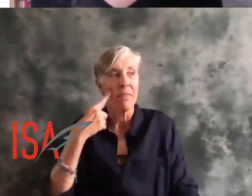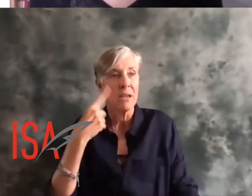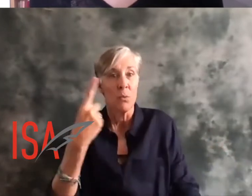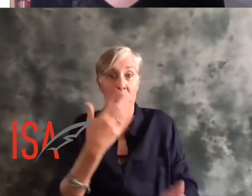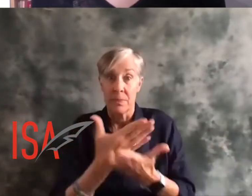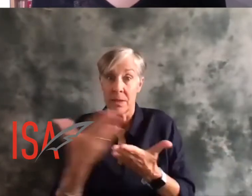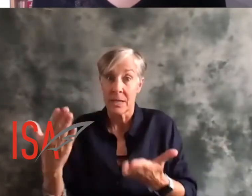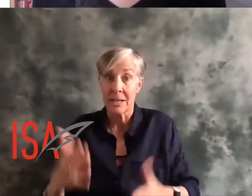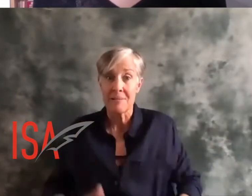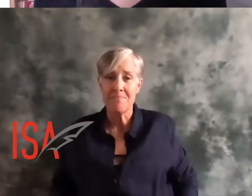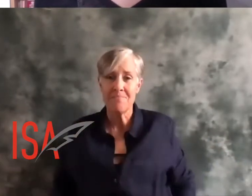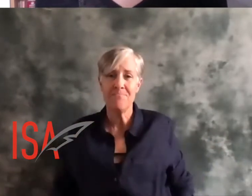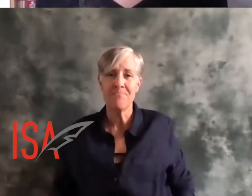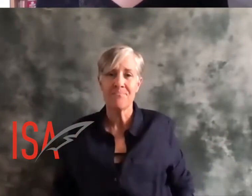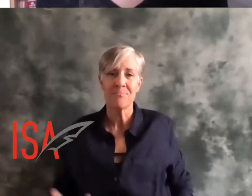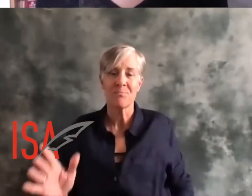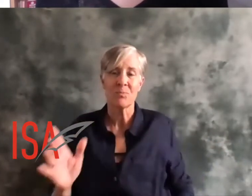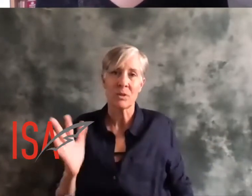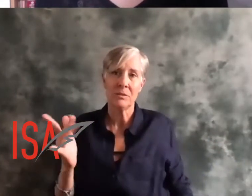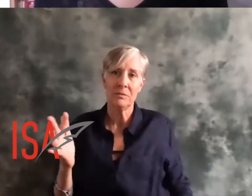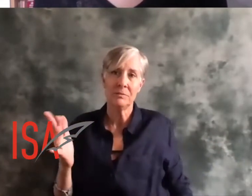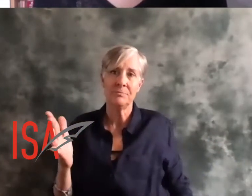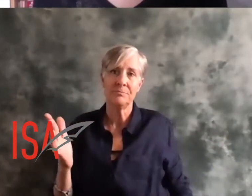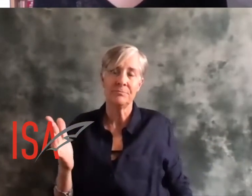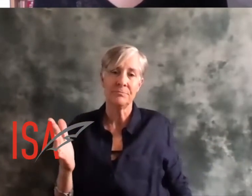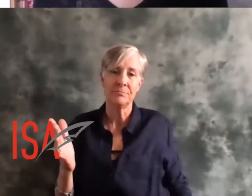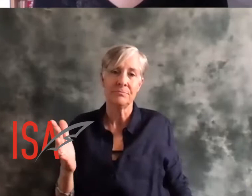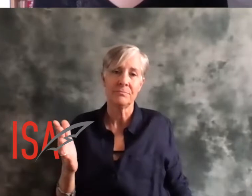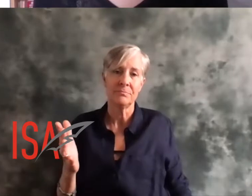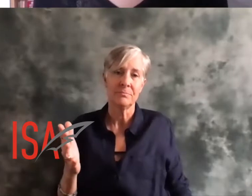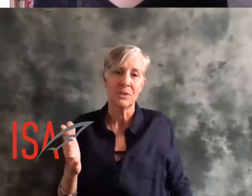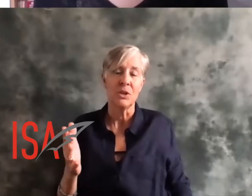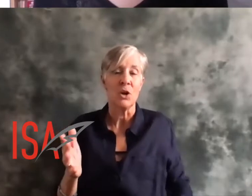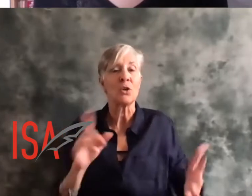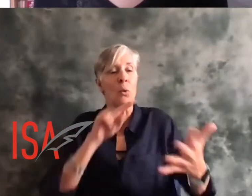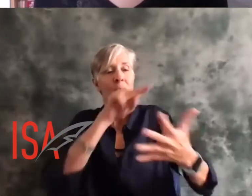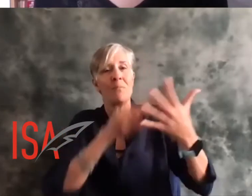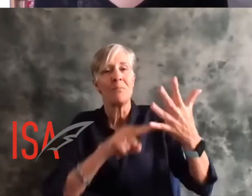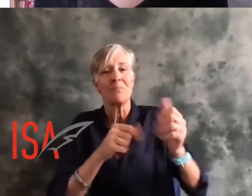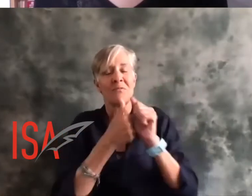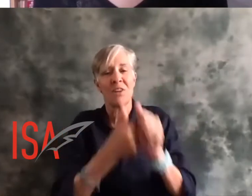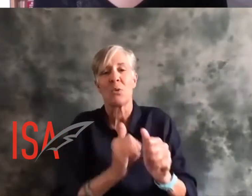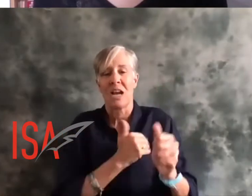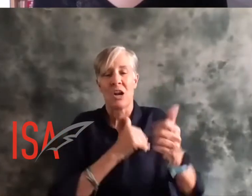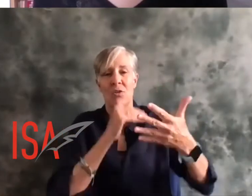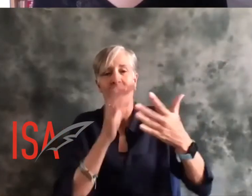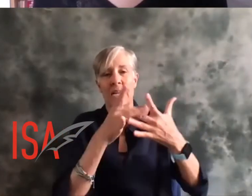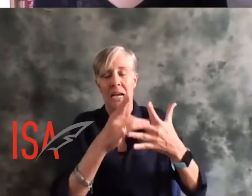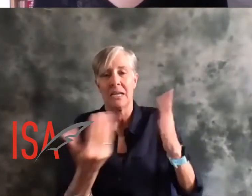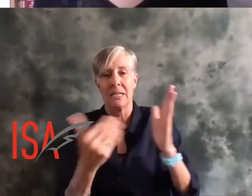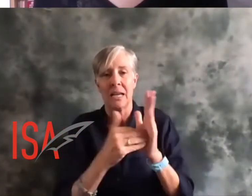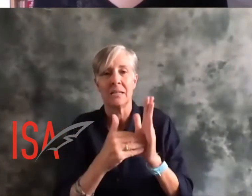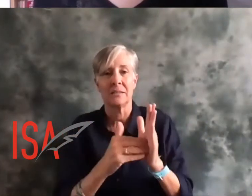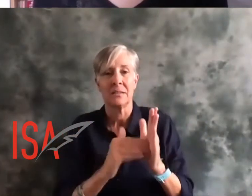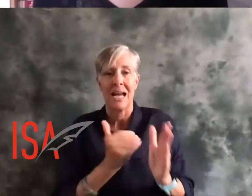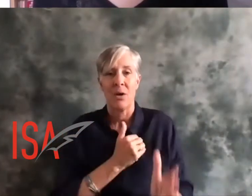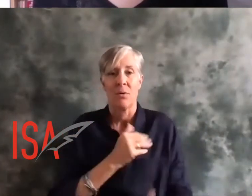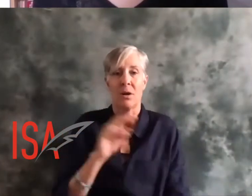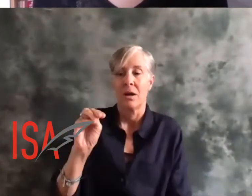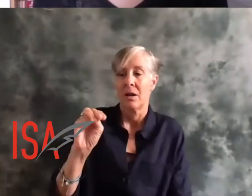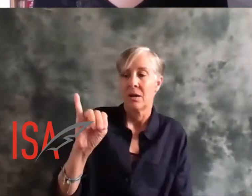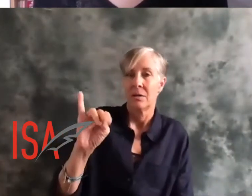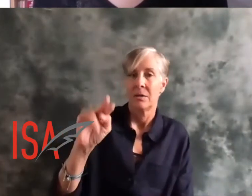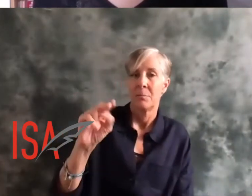that moving back into our guide here, Diane, is talking about our minor and